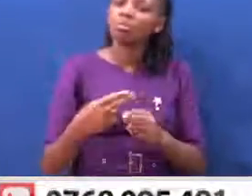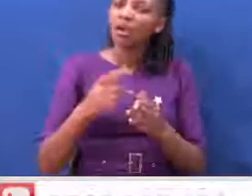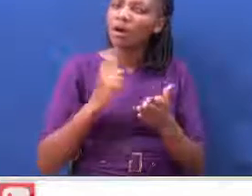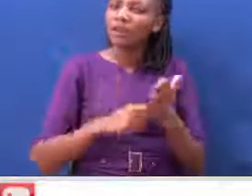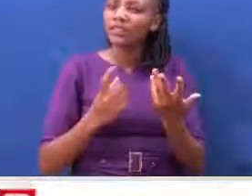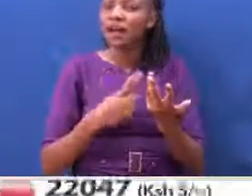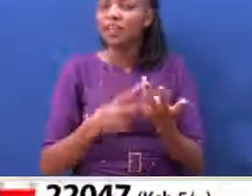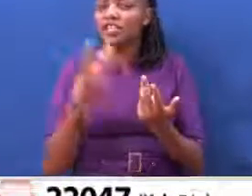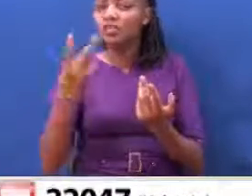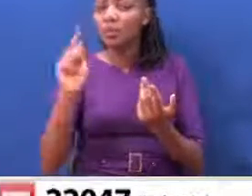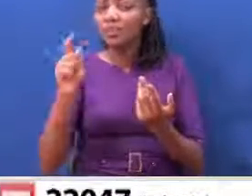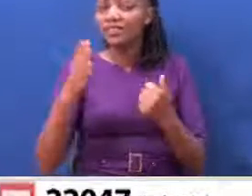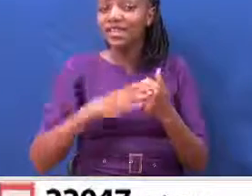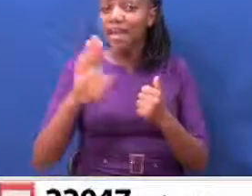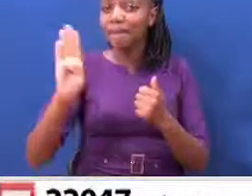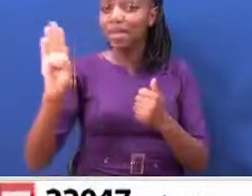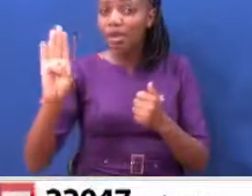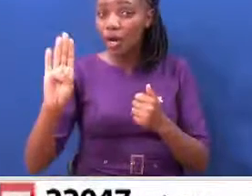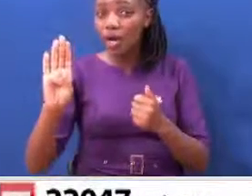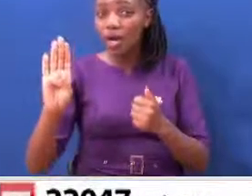which cost was around 2.9 billion,